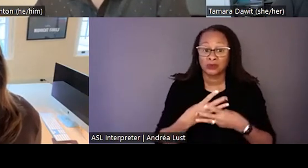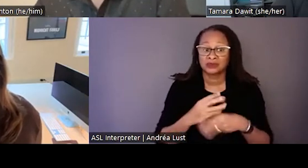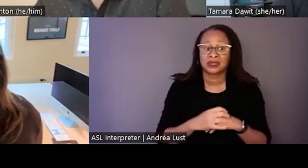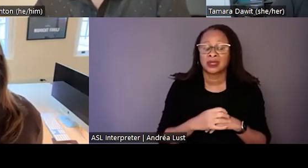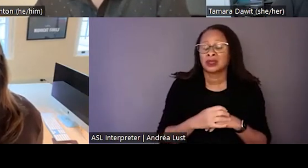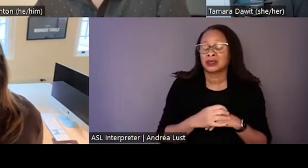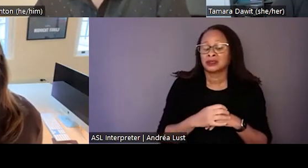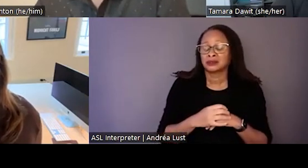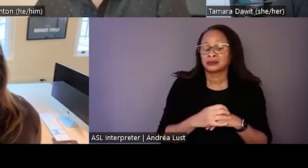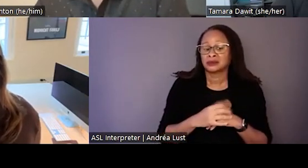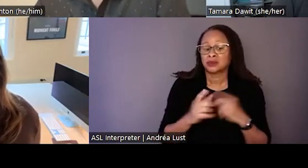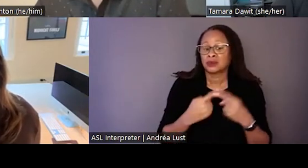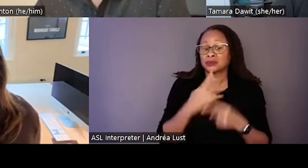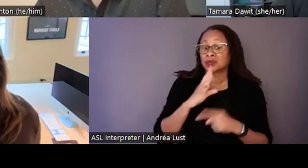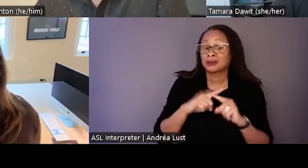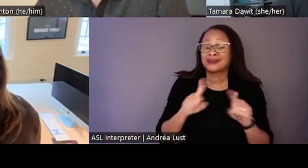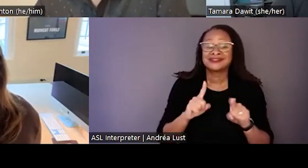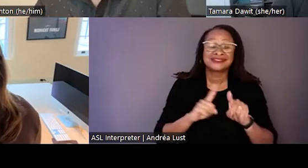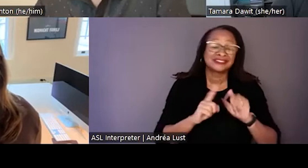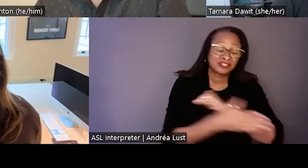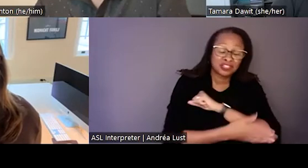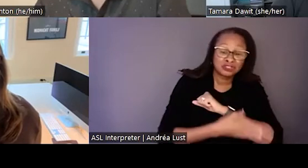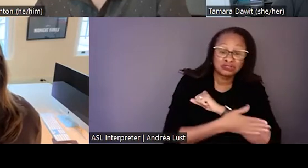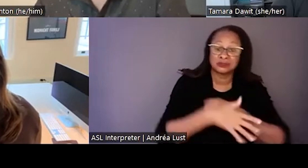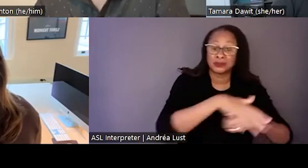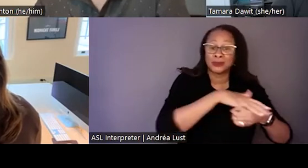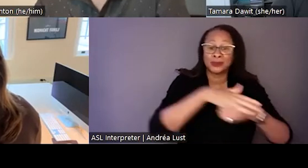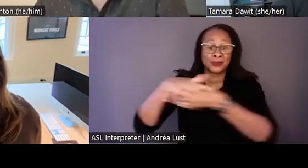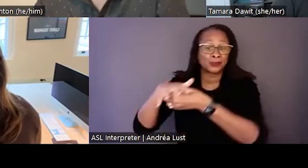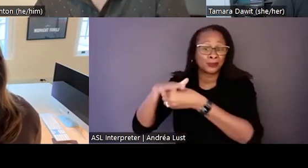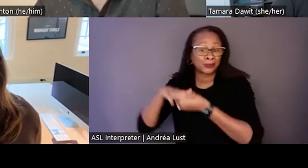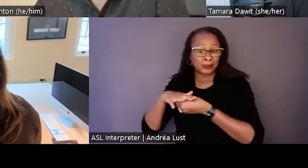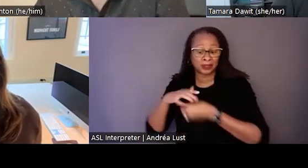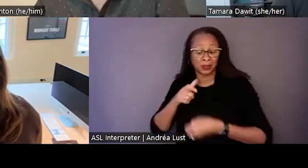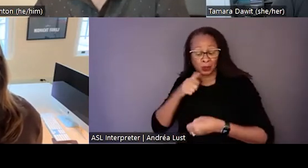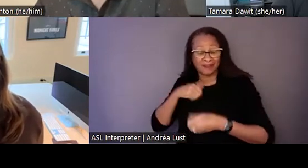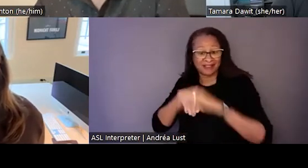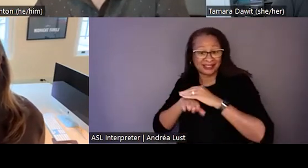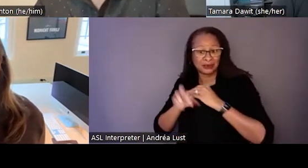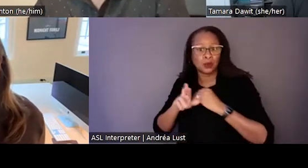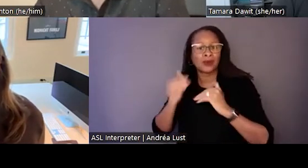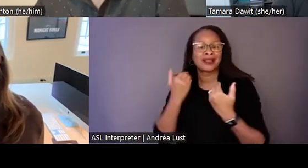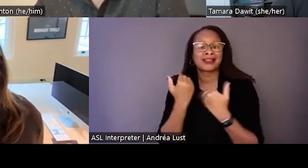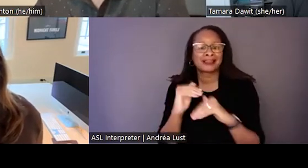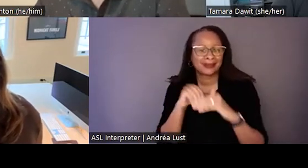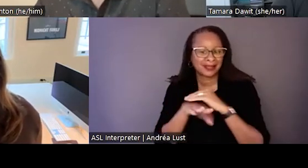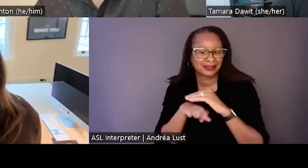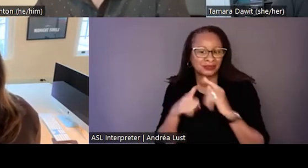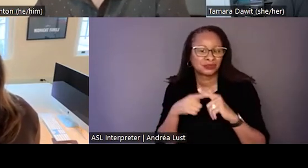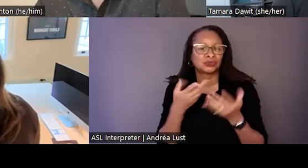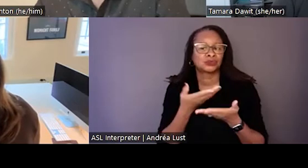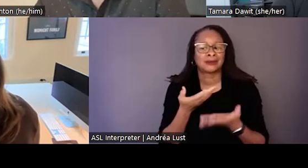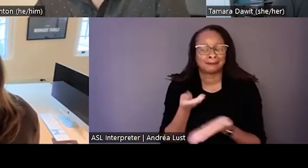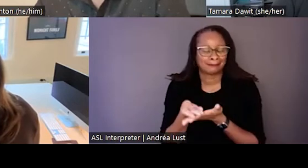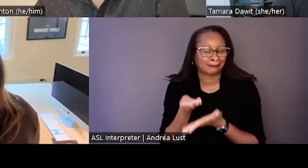different countries or regions who have access or have limited access to sources of